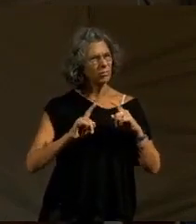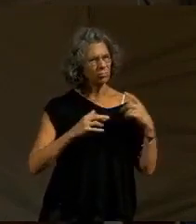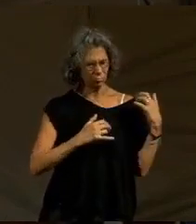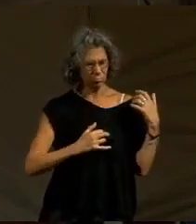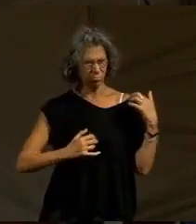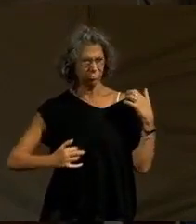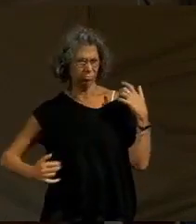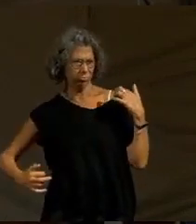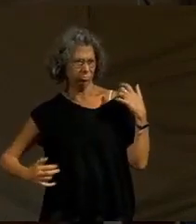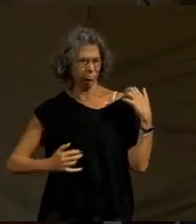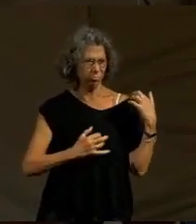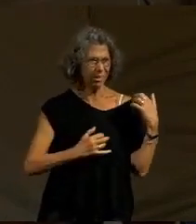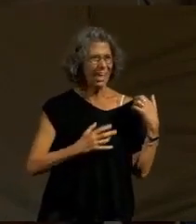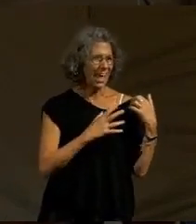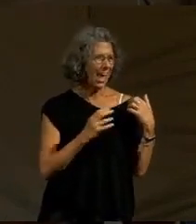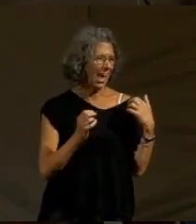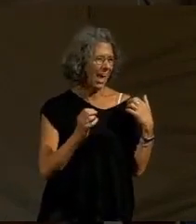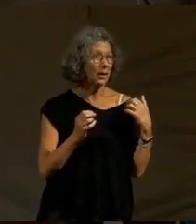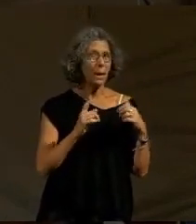you girls.